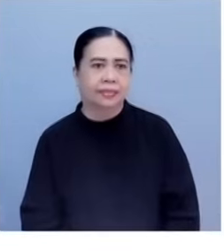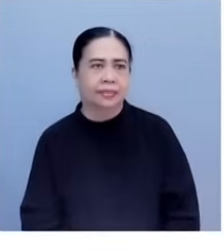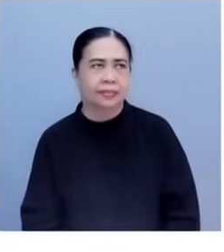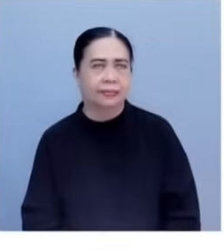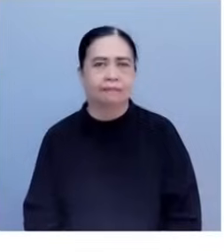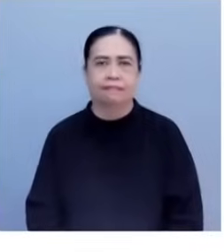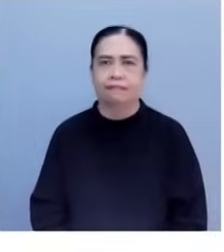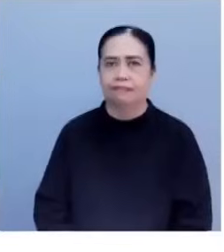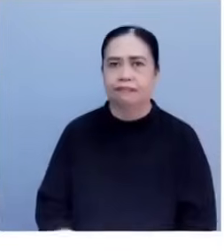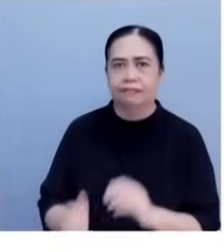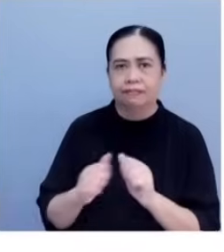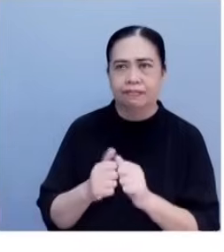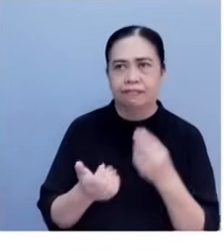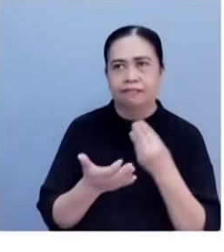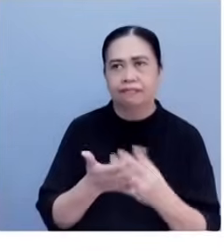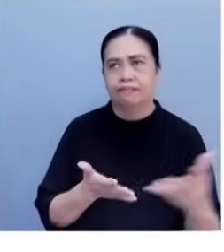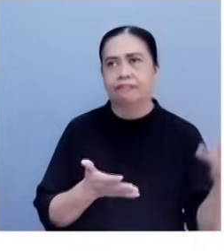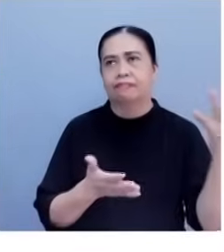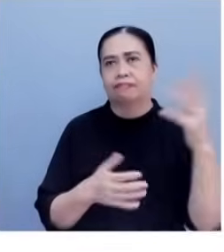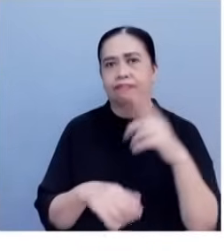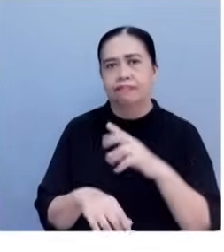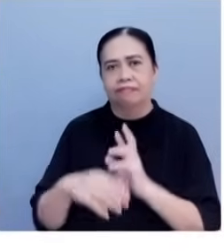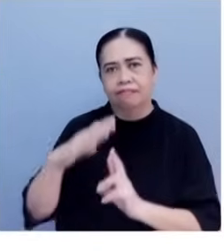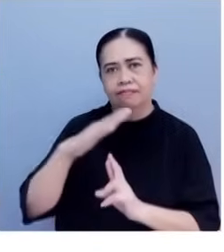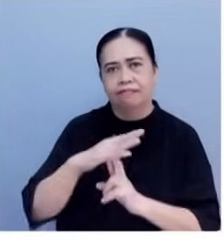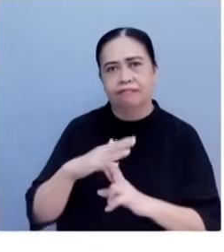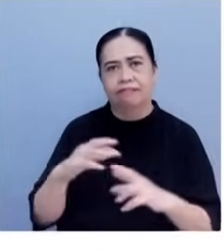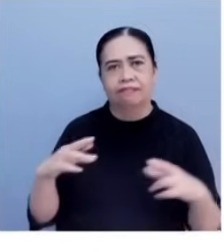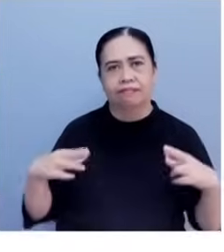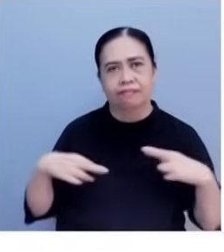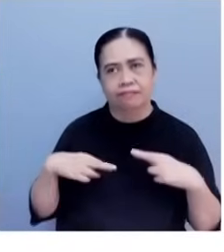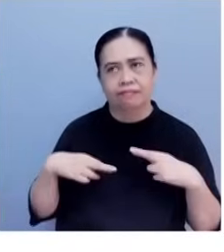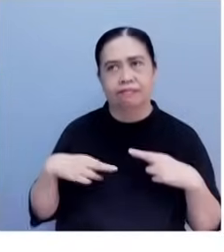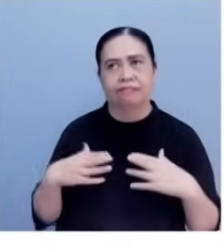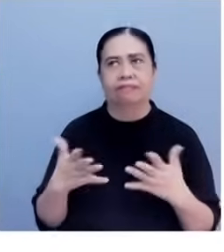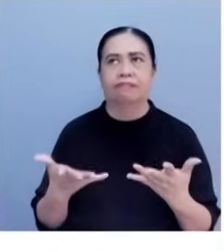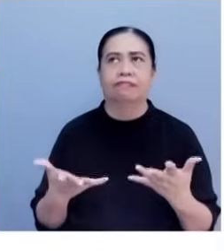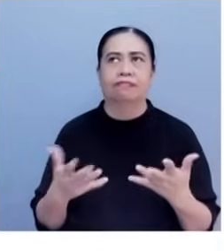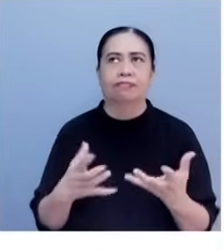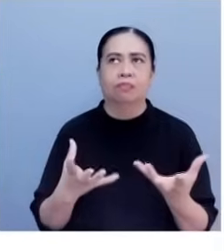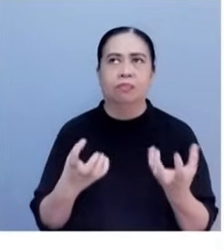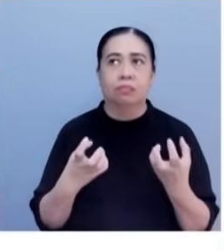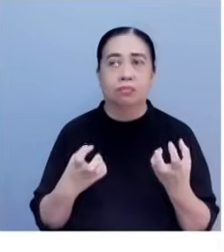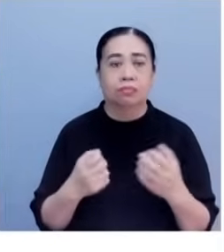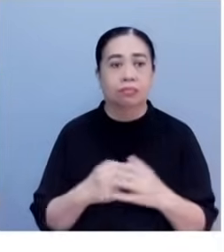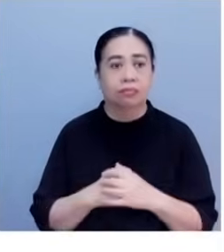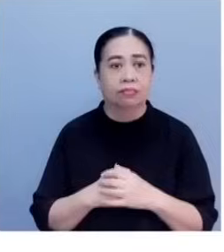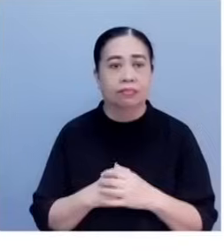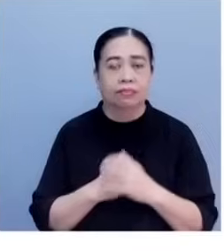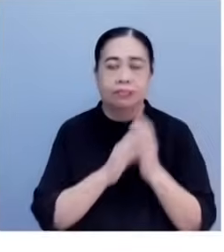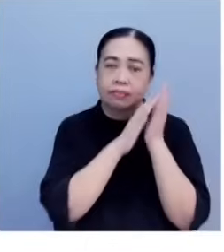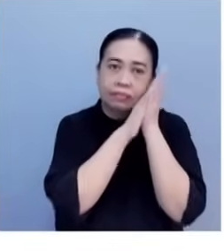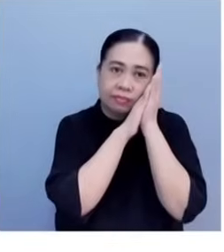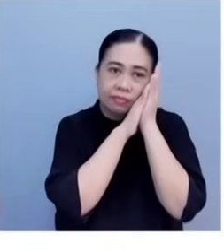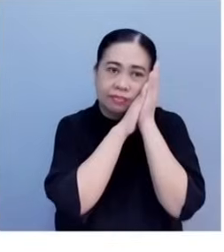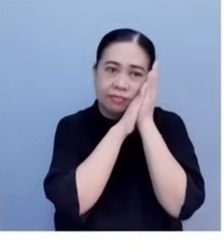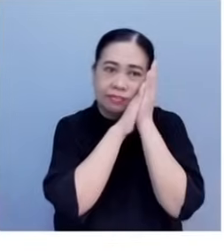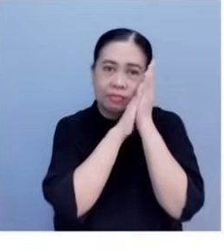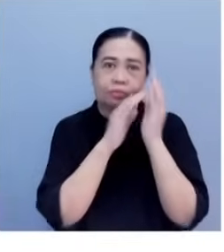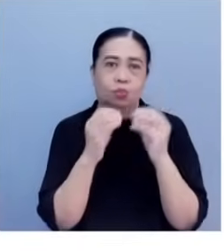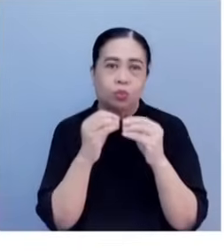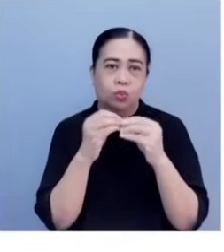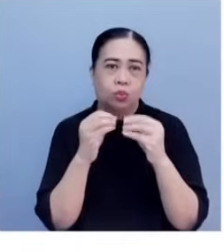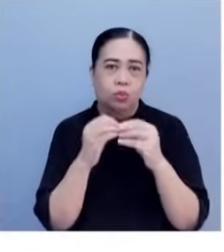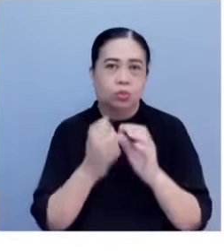Like how he's spending his retirement, like he wants to sleep more